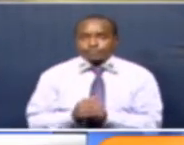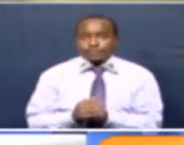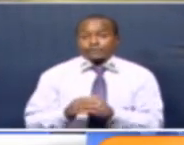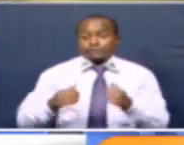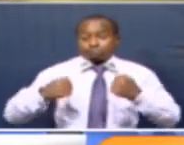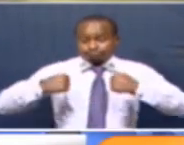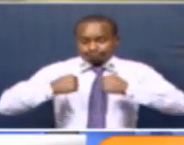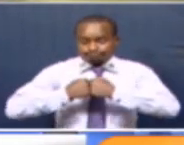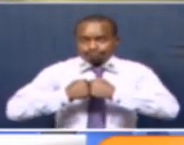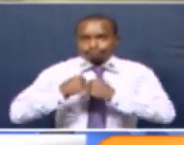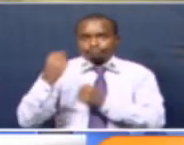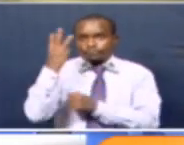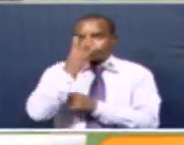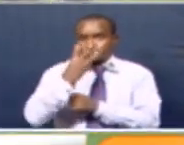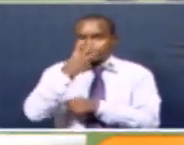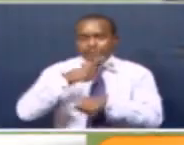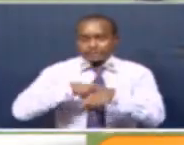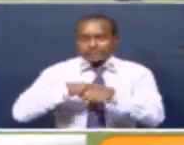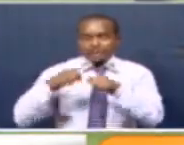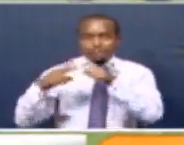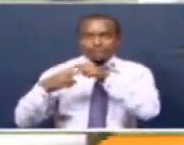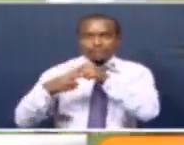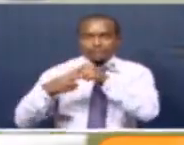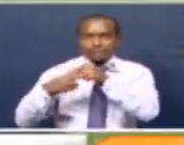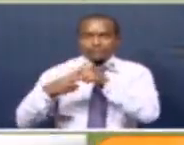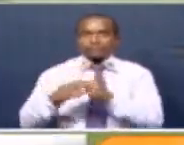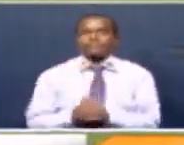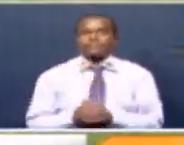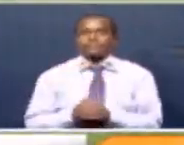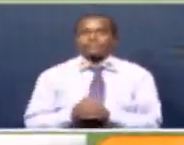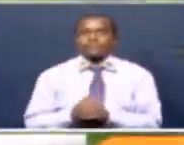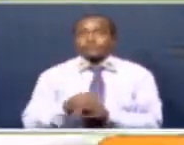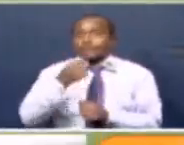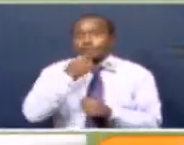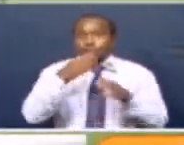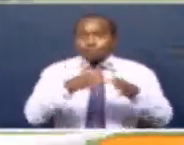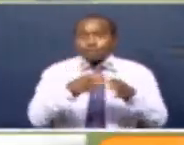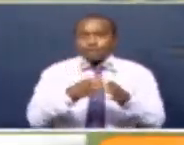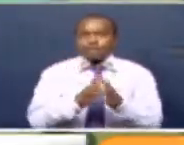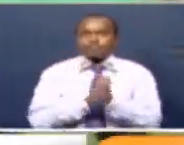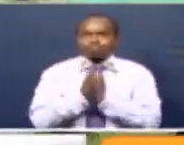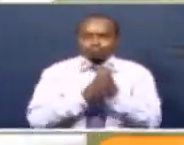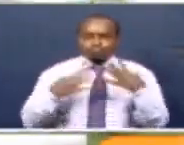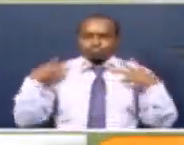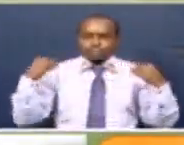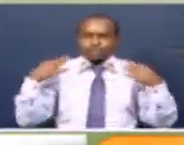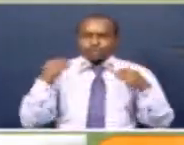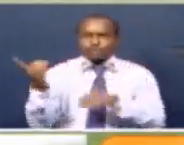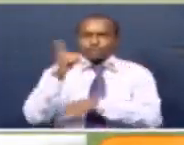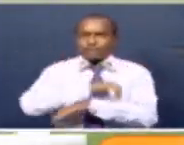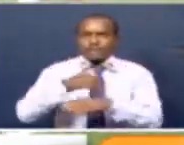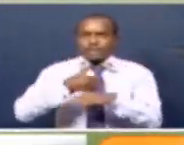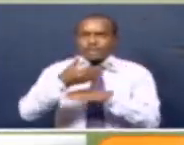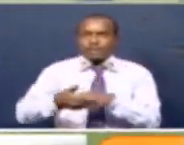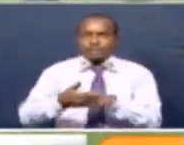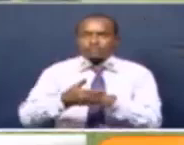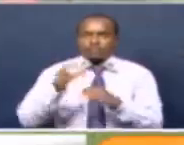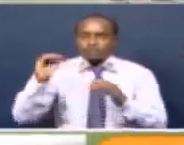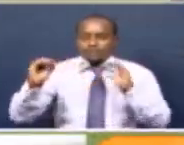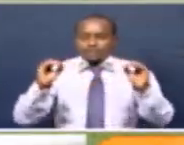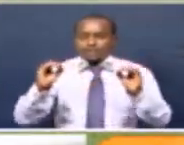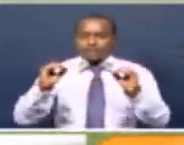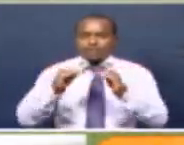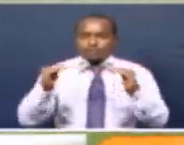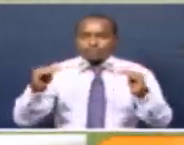played on Wednesday kickoff 7 p.m. at the Kasarani Stadium. Gor Mahia intensified their training a day after playing out to a barren draw against